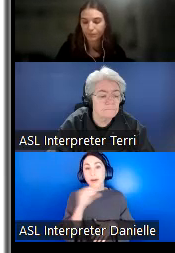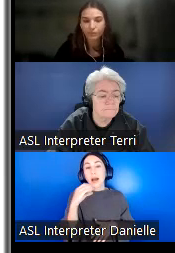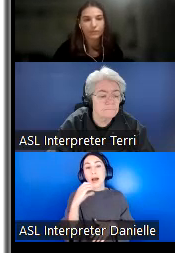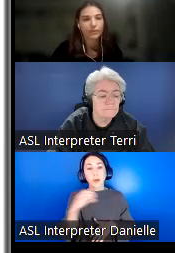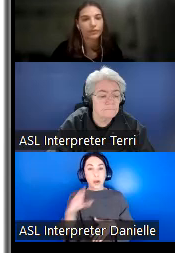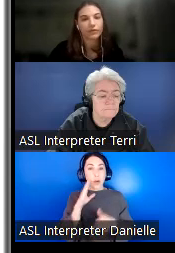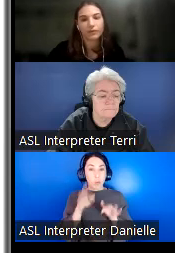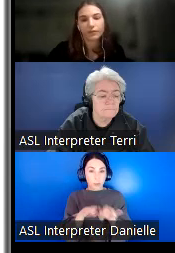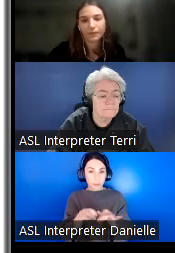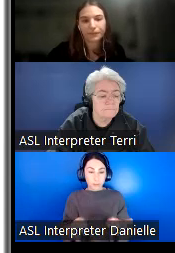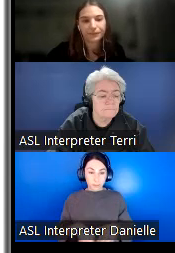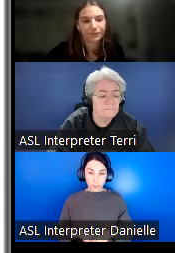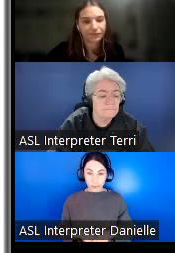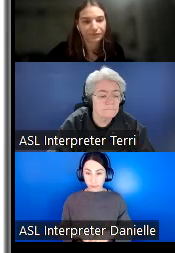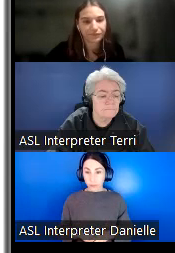captions.